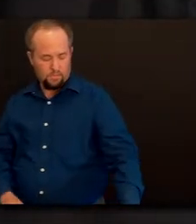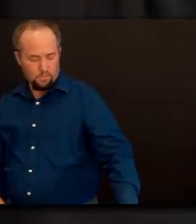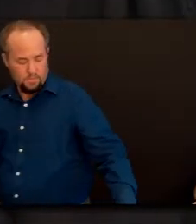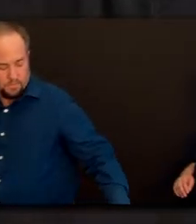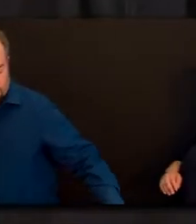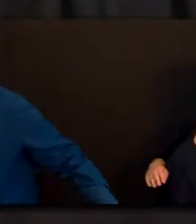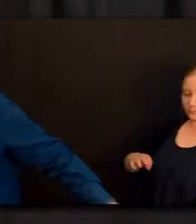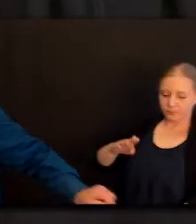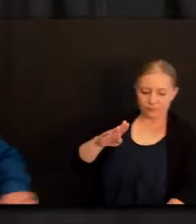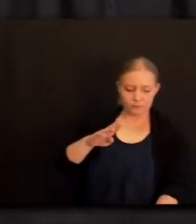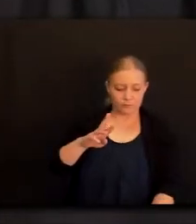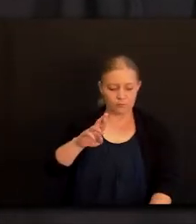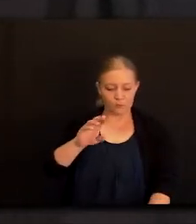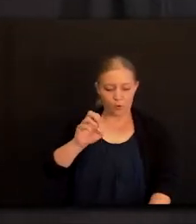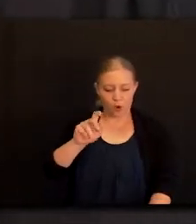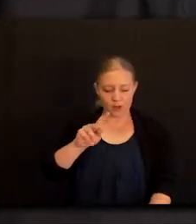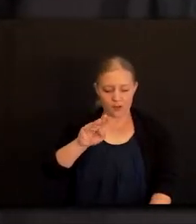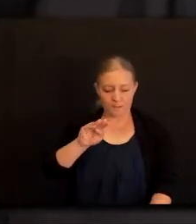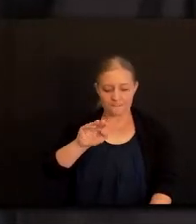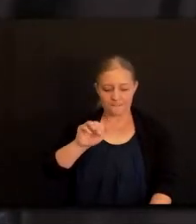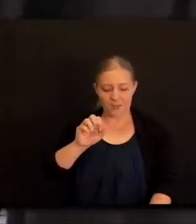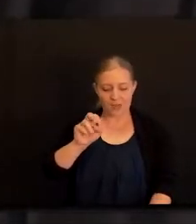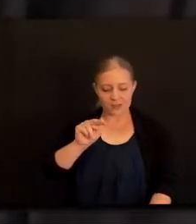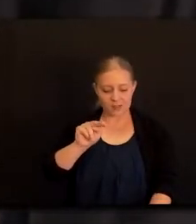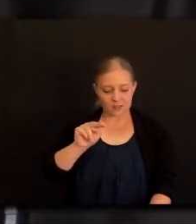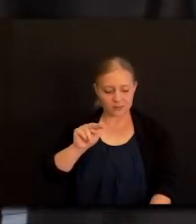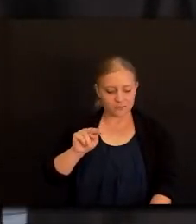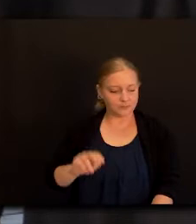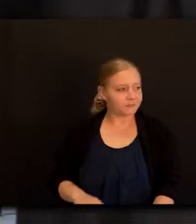Brock R. Mason.